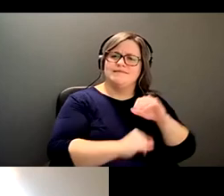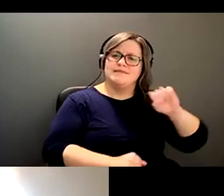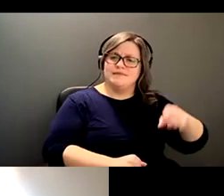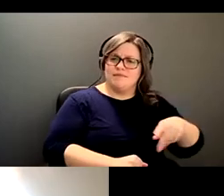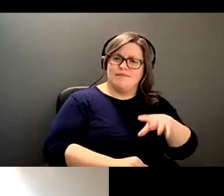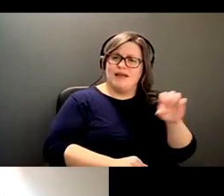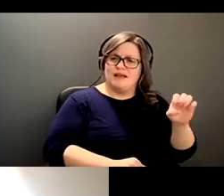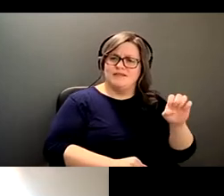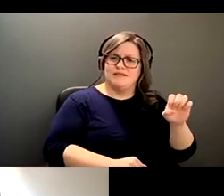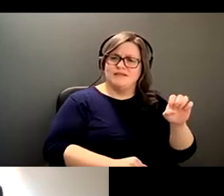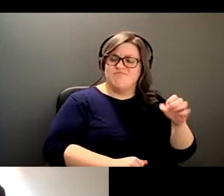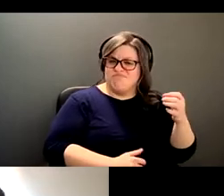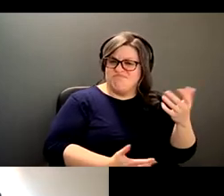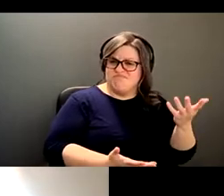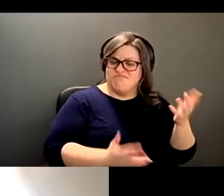think that'd be great.